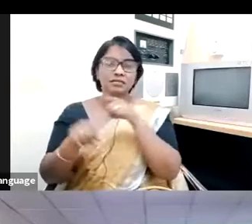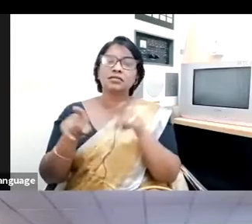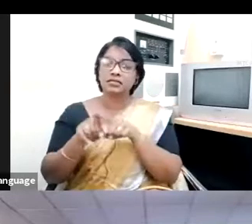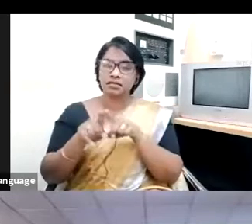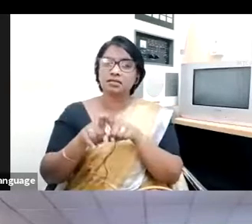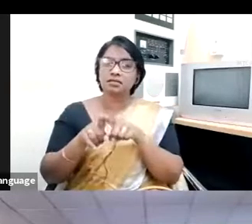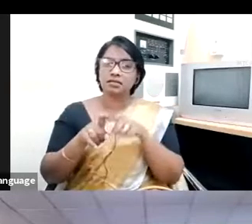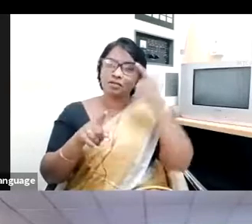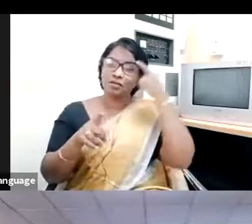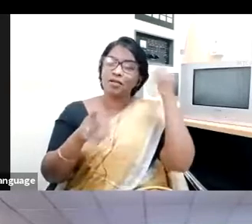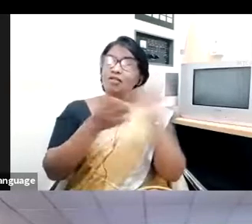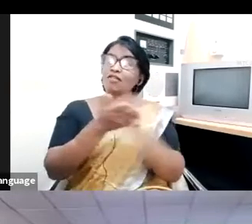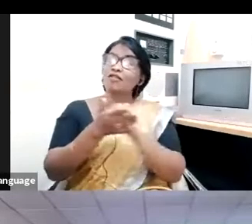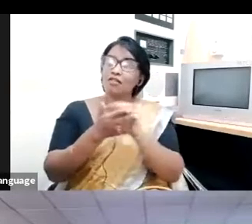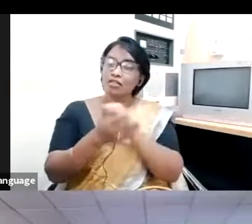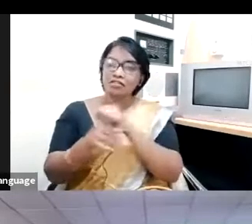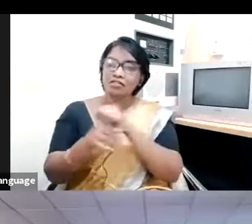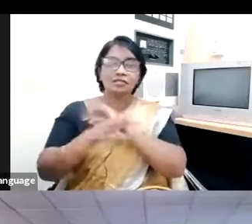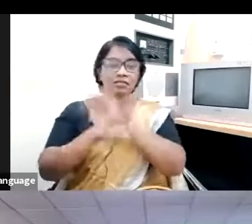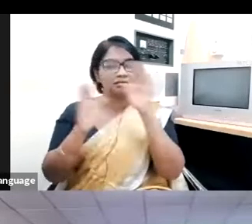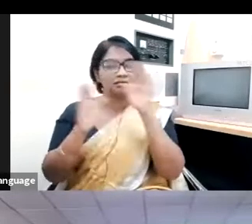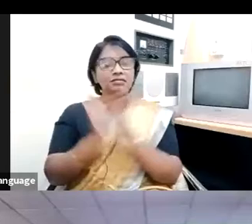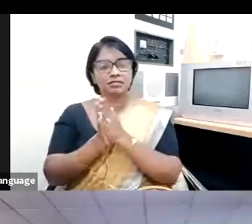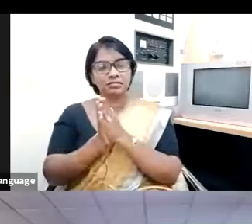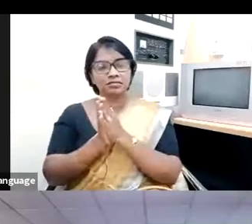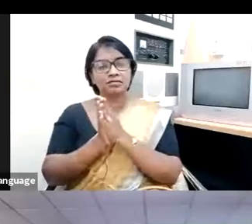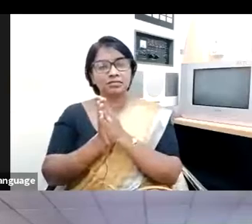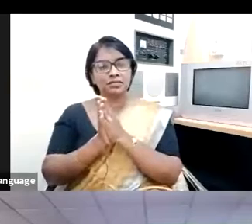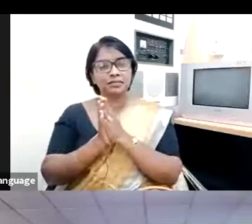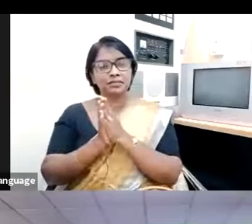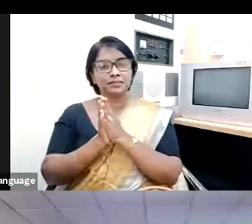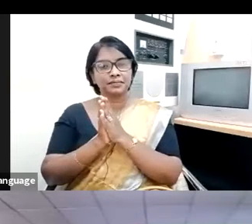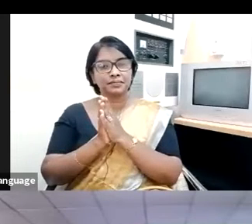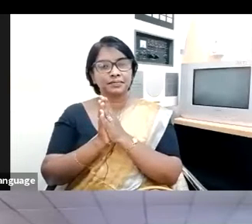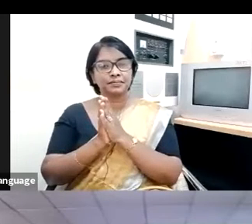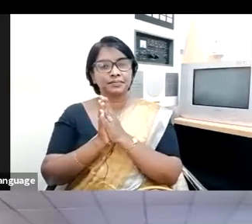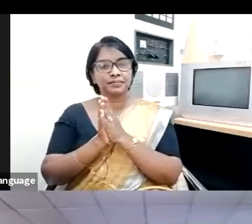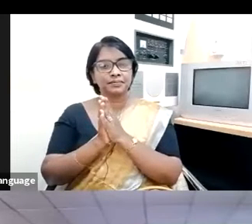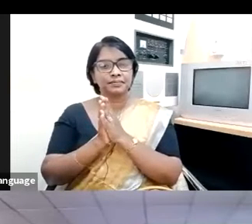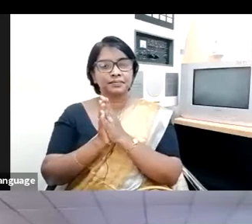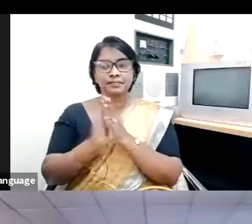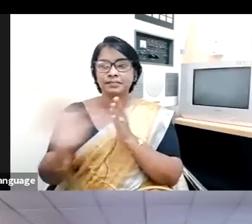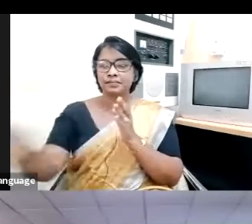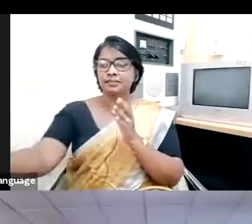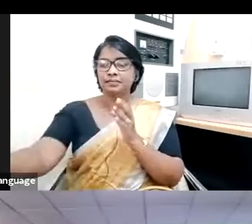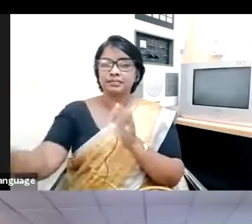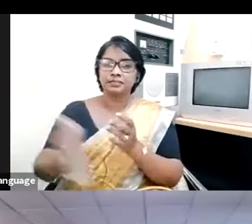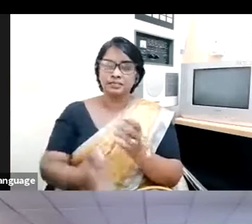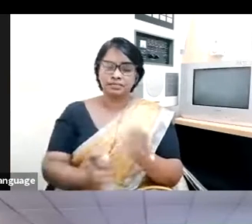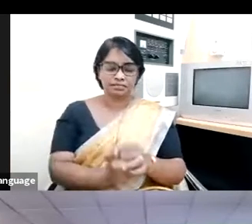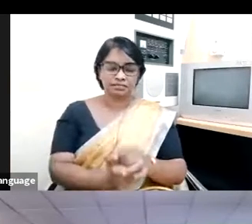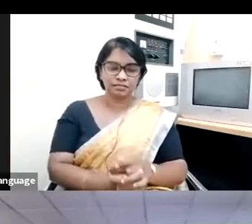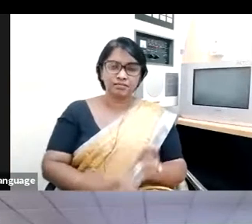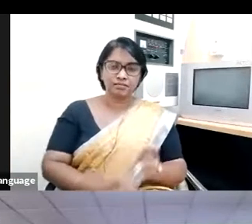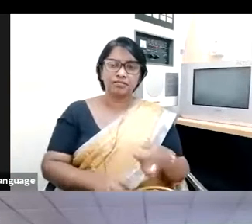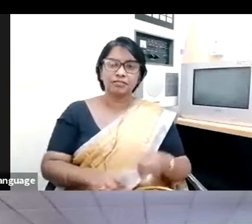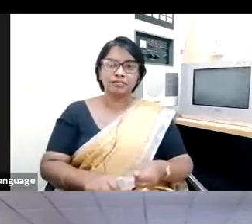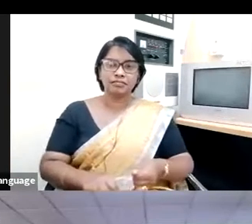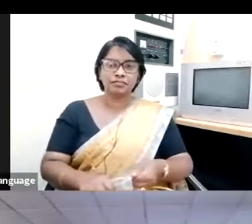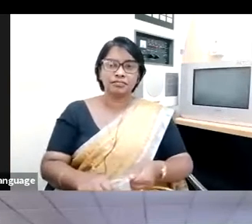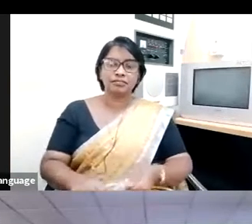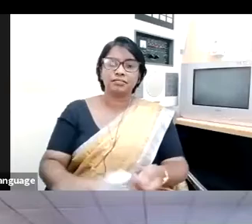gentlemen. We are now facing a code red for humanity. We are facing a climate